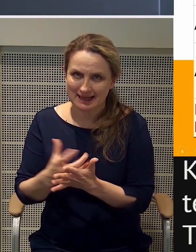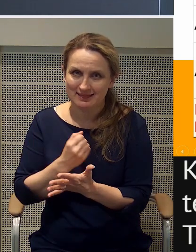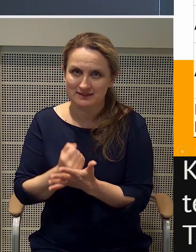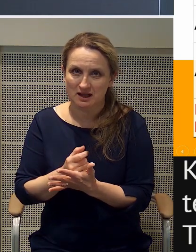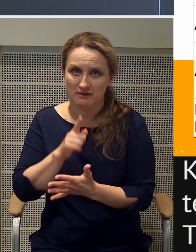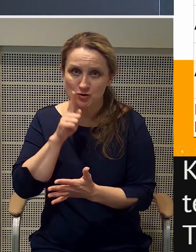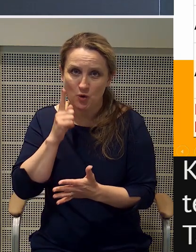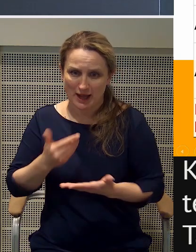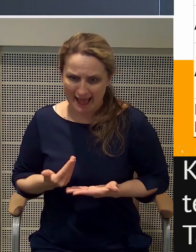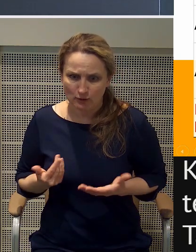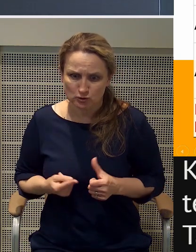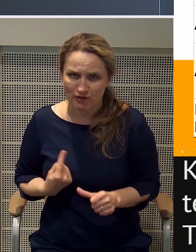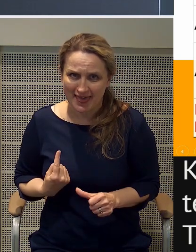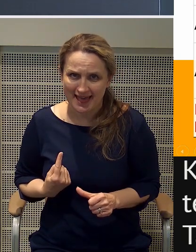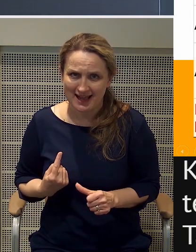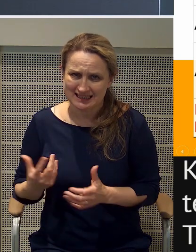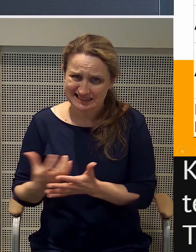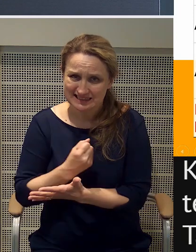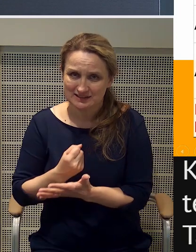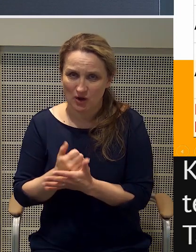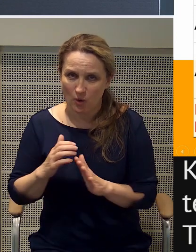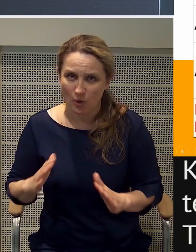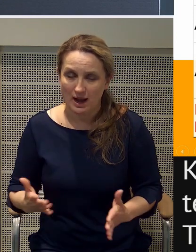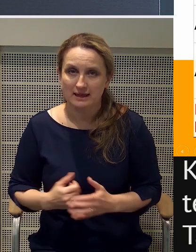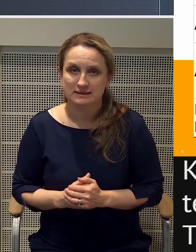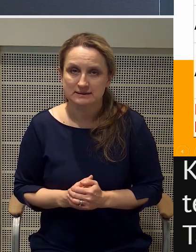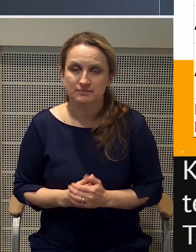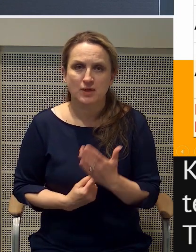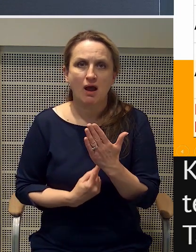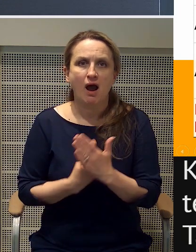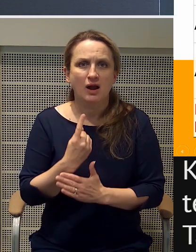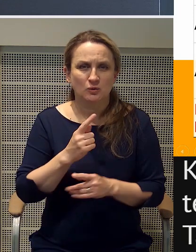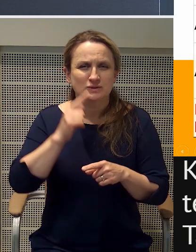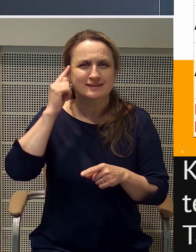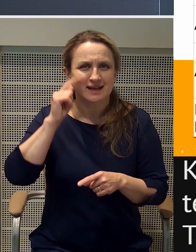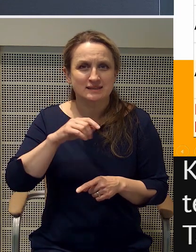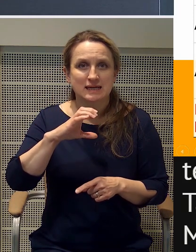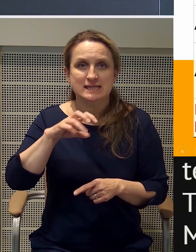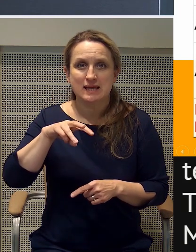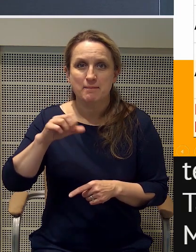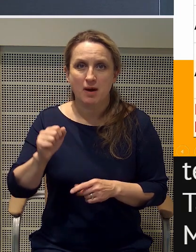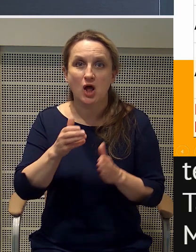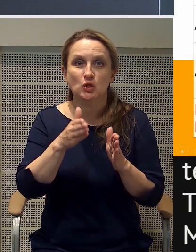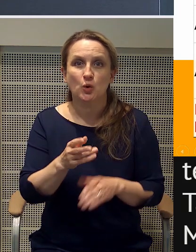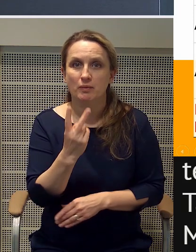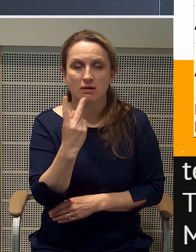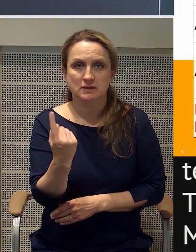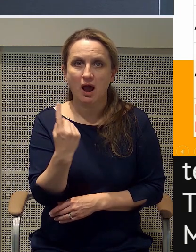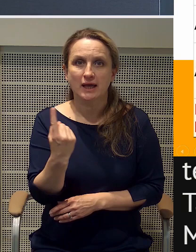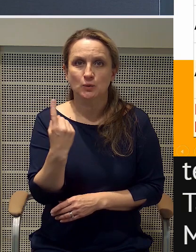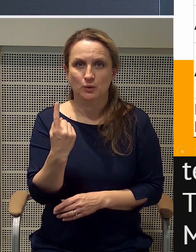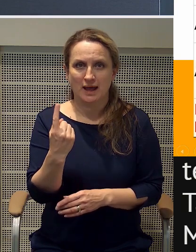And they fight it for the chance for making SMA treatment